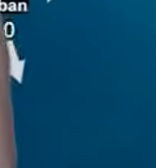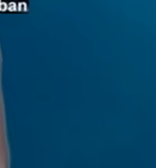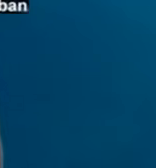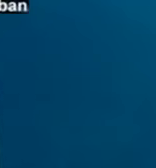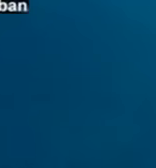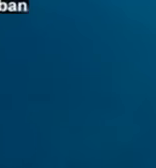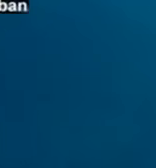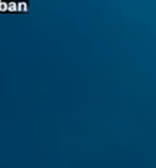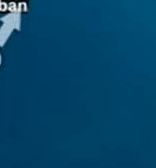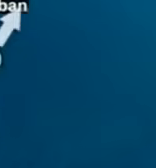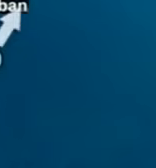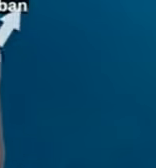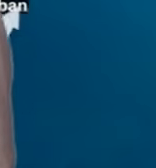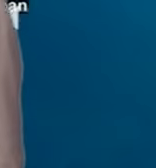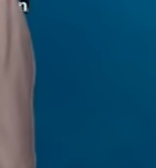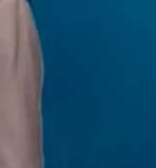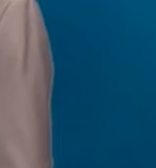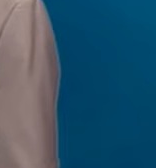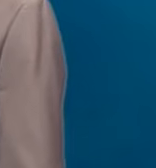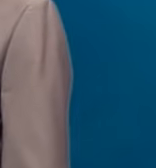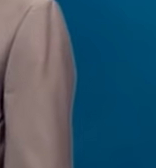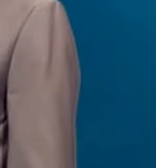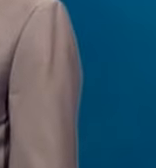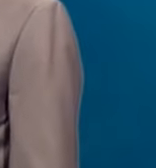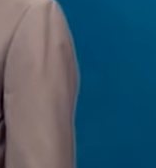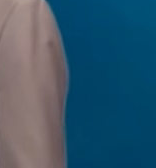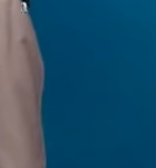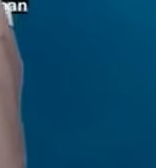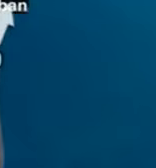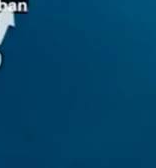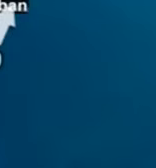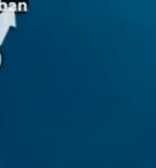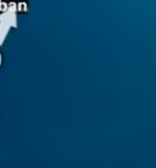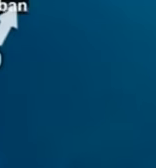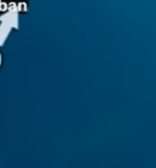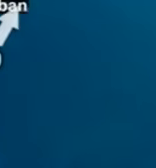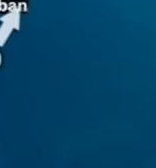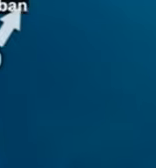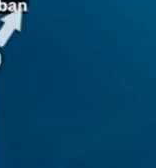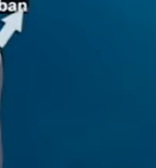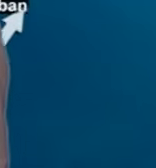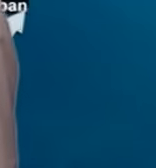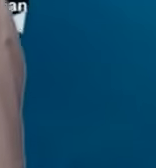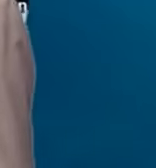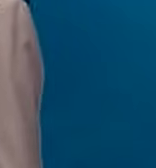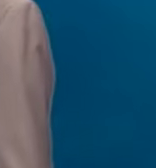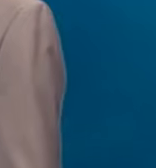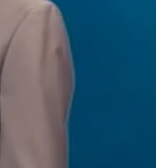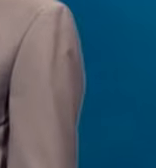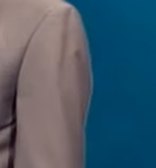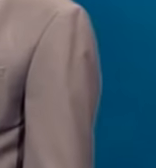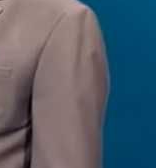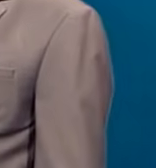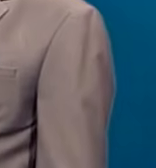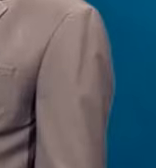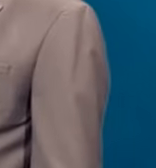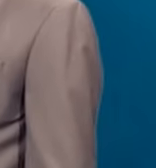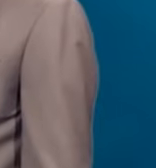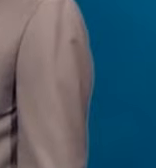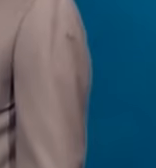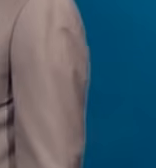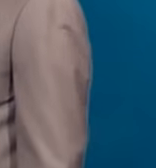le ka dikarolong tša ka bo Cape Town la ka moswane re sa bona gabotse lephothi la maotong tla re ge le kgeregela ka dikarolong tše la tlogela kgonagalo tše dibotse tša dipula wana le go ka dikarolong